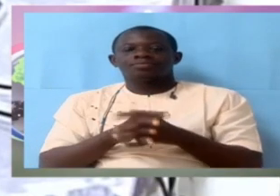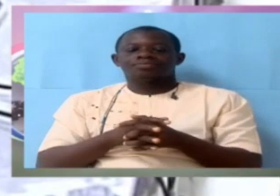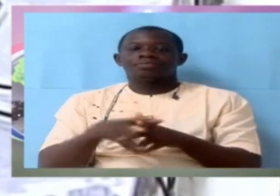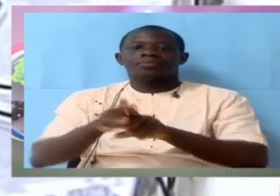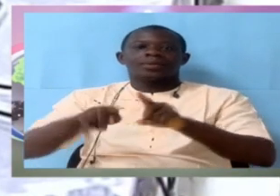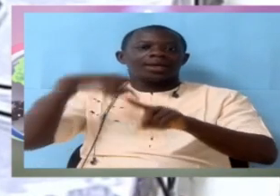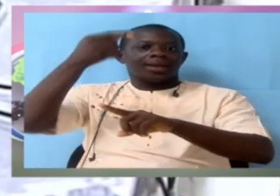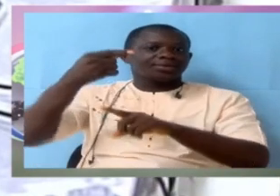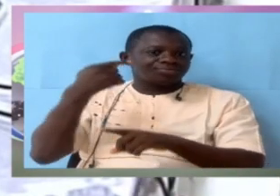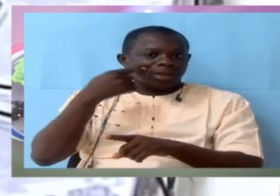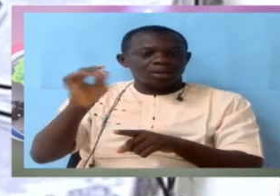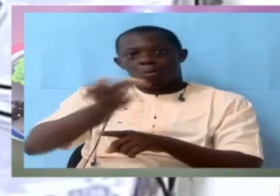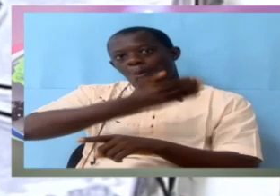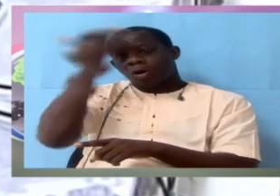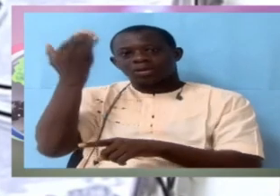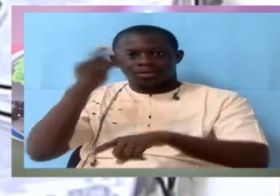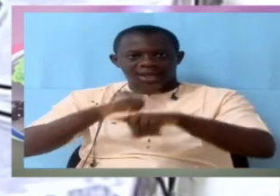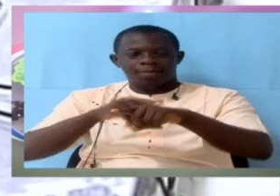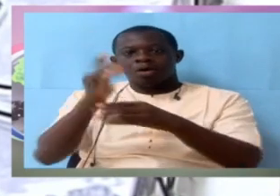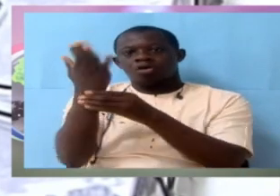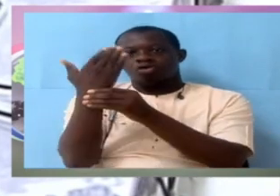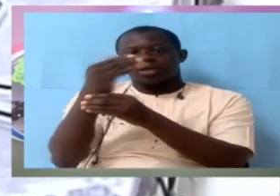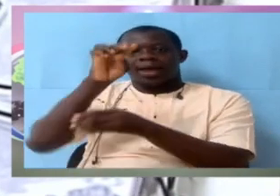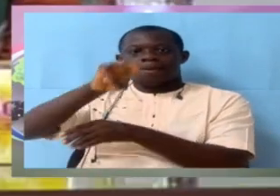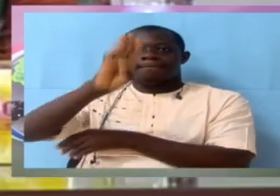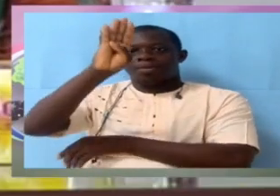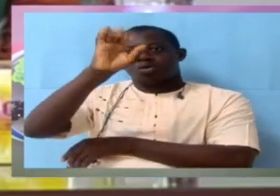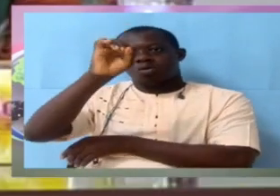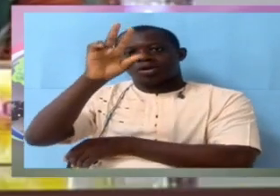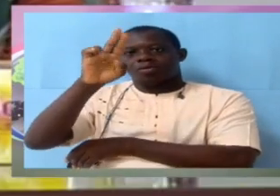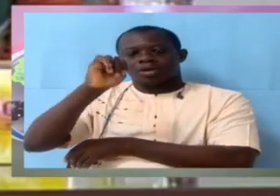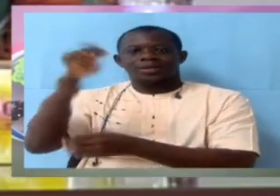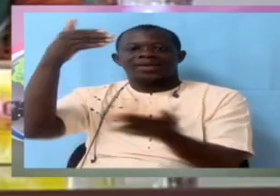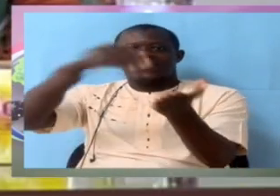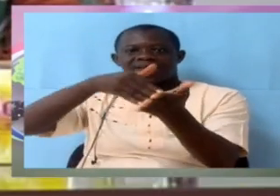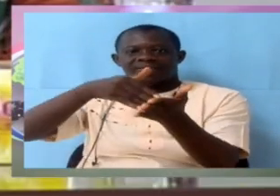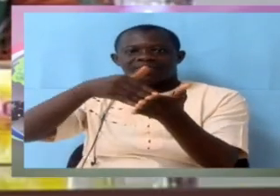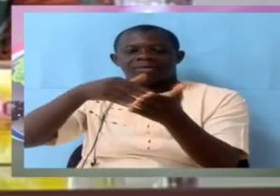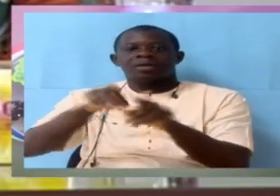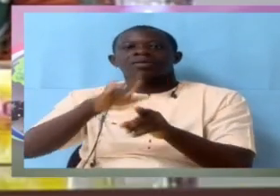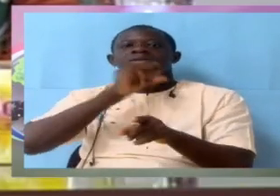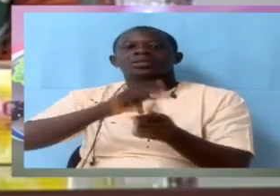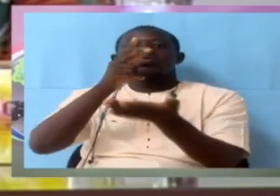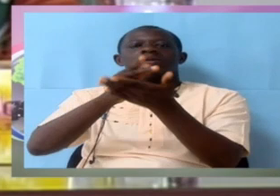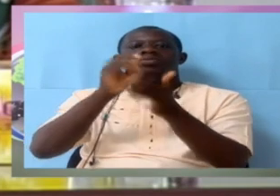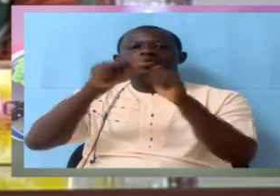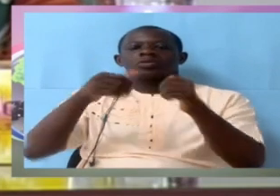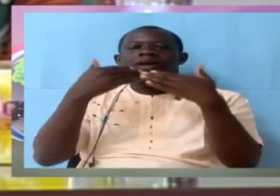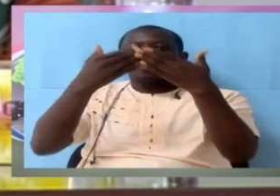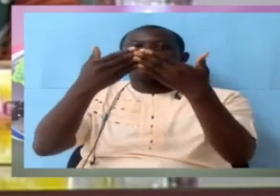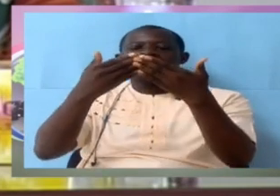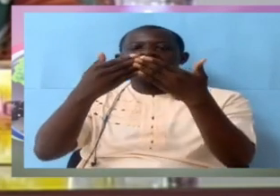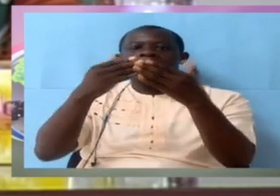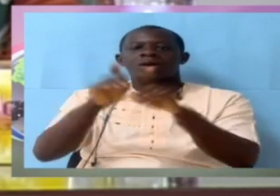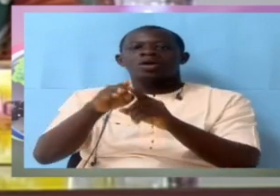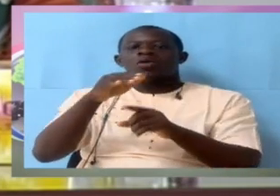The following day, in the morning, Dr. Mbo came. Mr. Witness, can you tell this commission how many of you were registered on